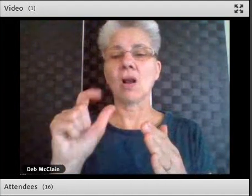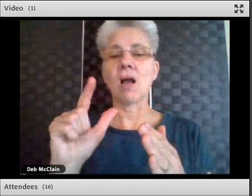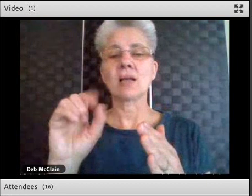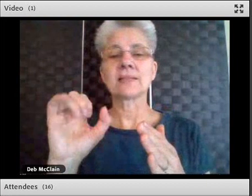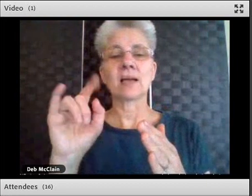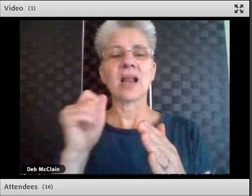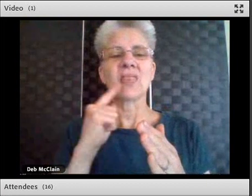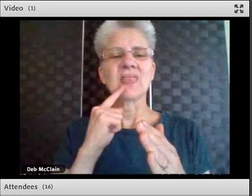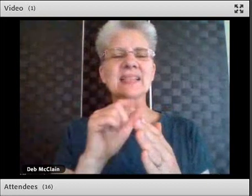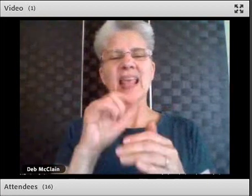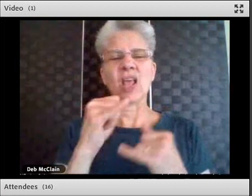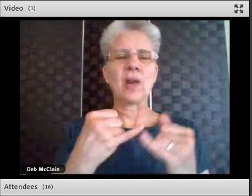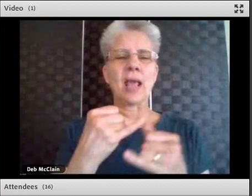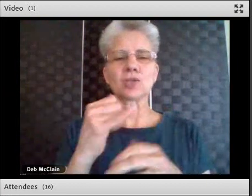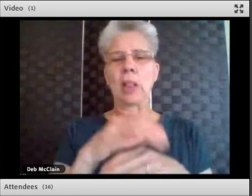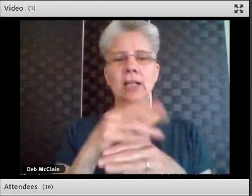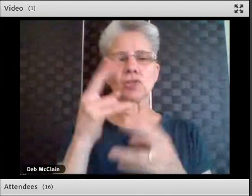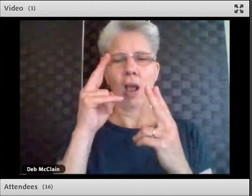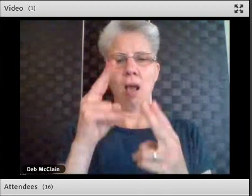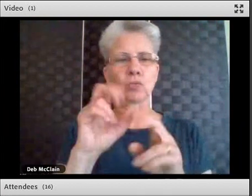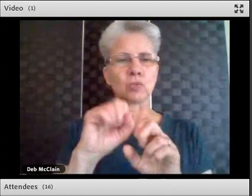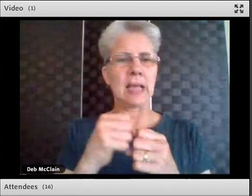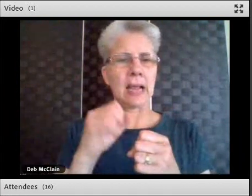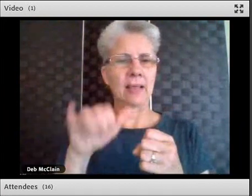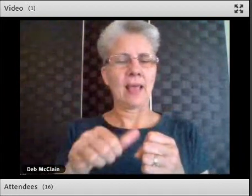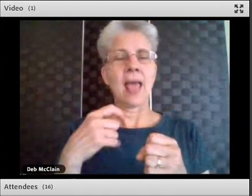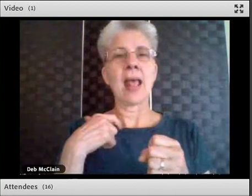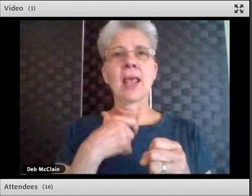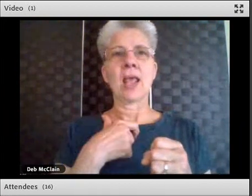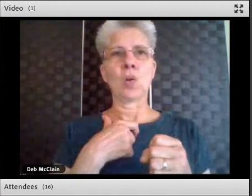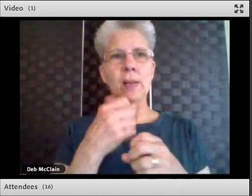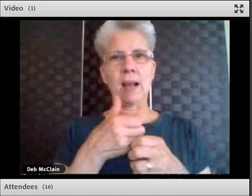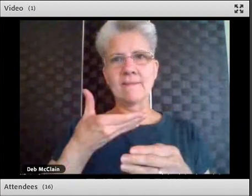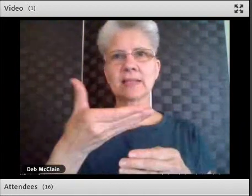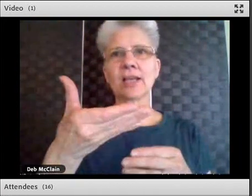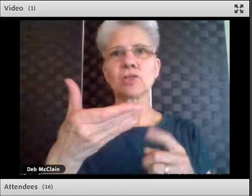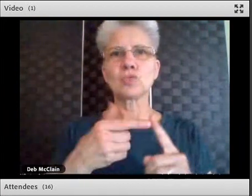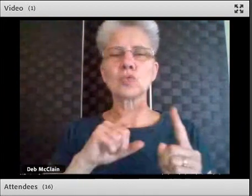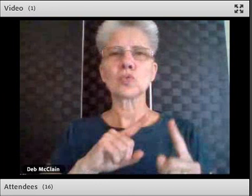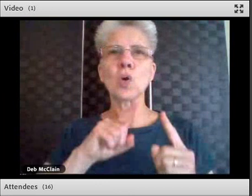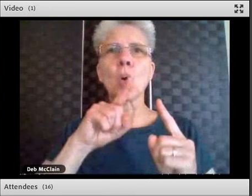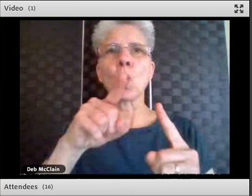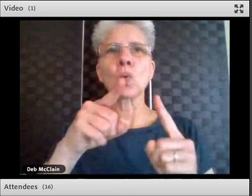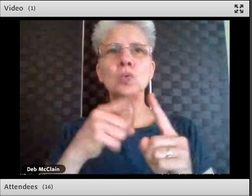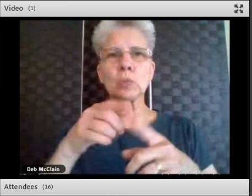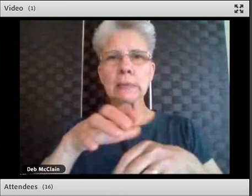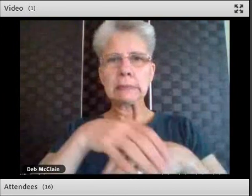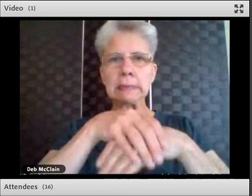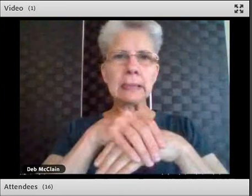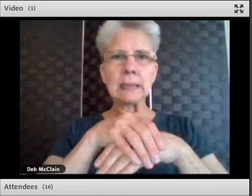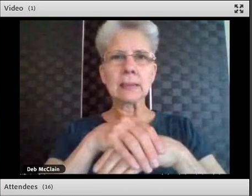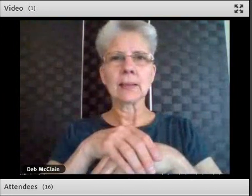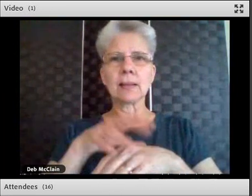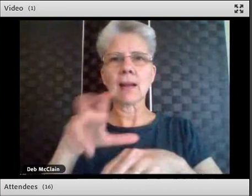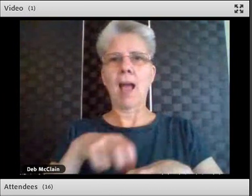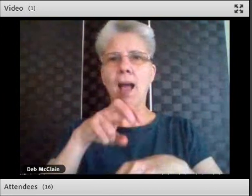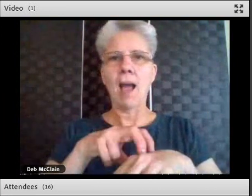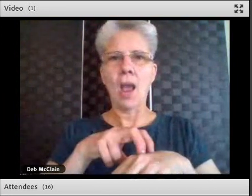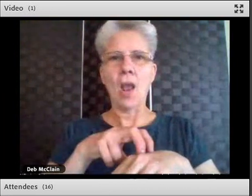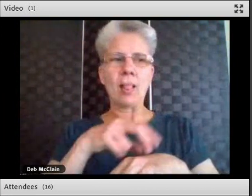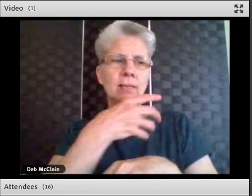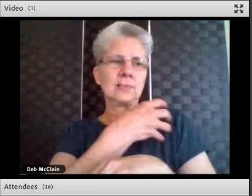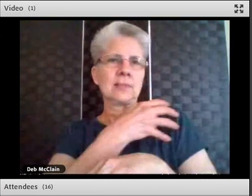Honor Society. And we got an invitation to go to England, Ireland, Scotland, and Wales